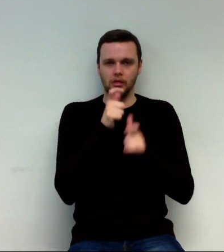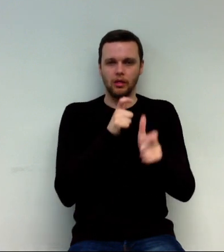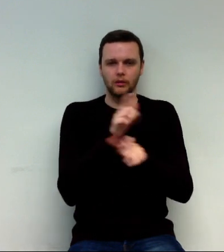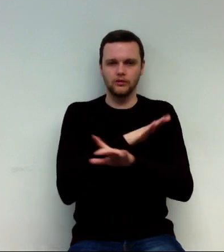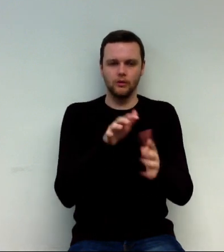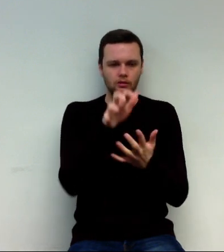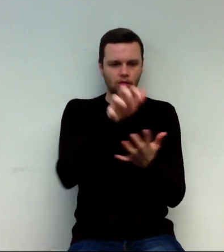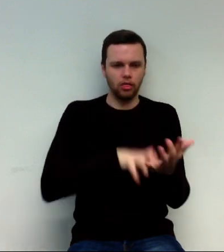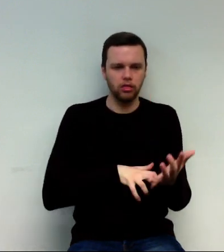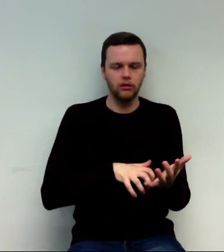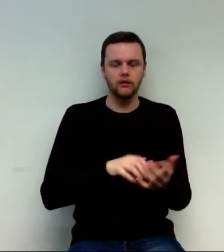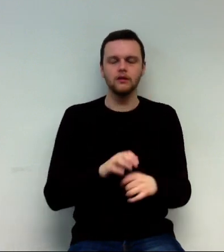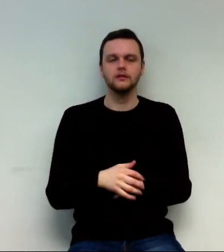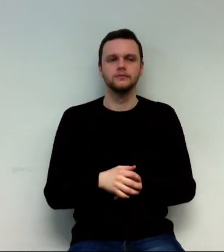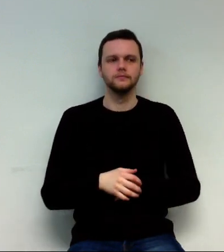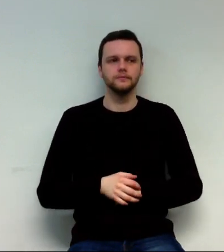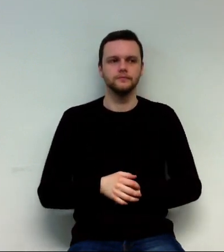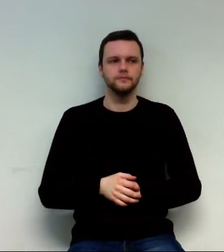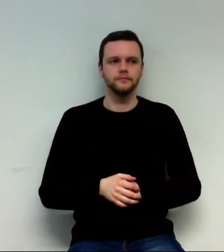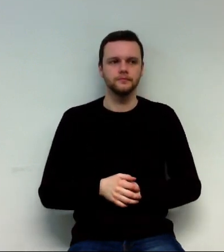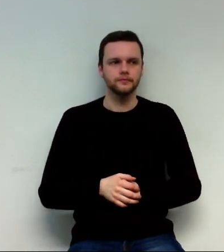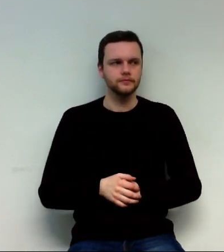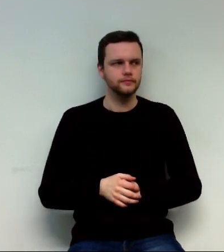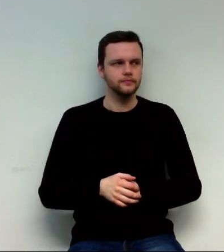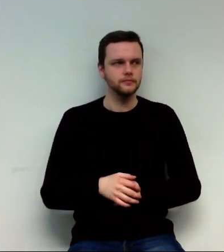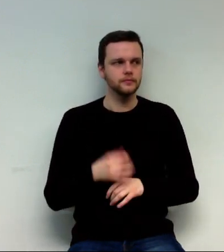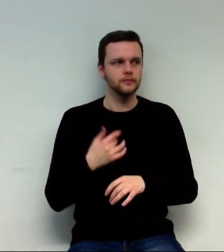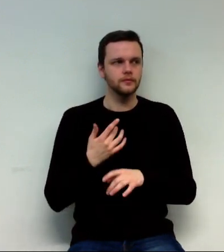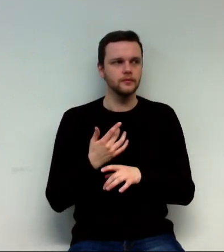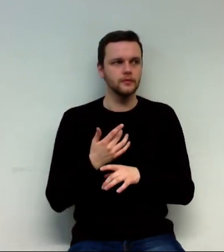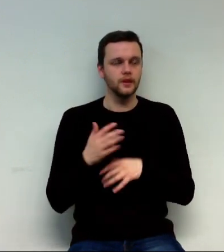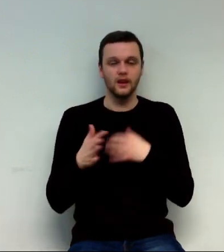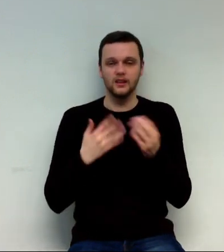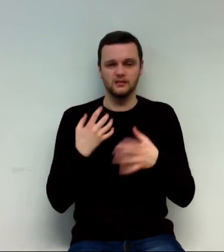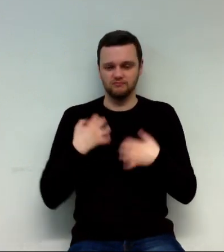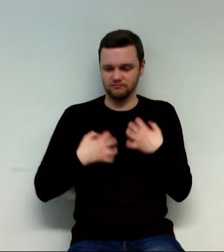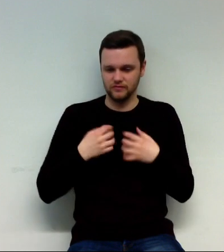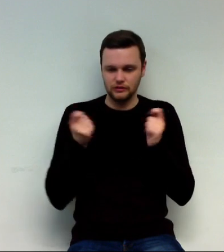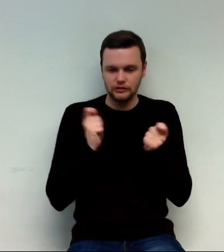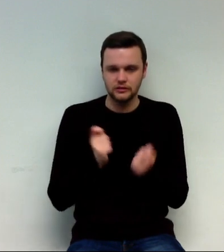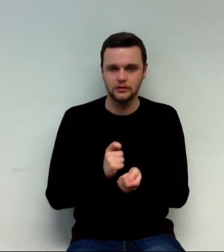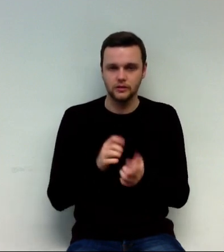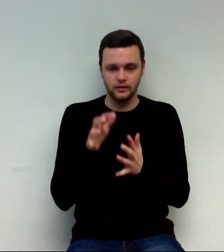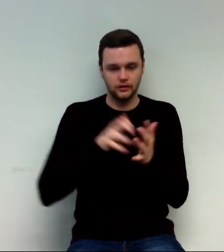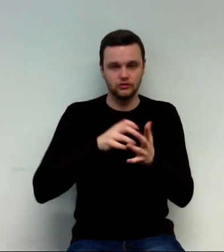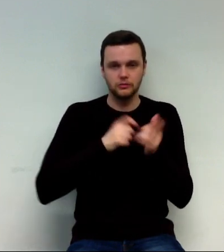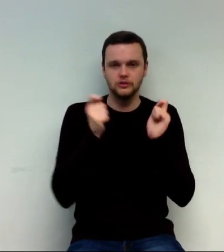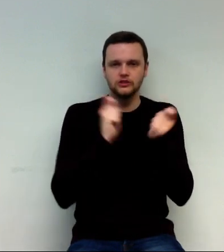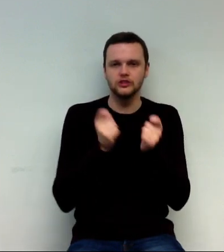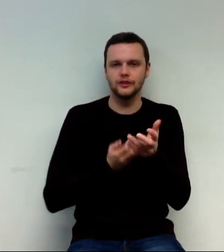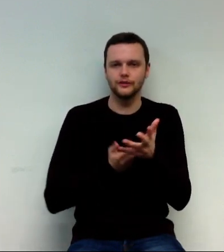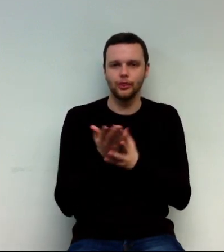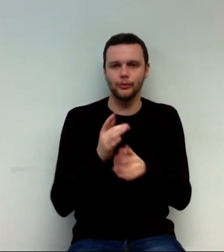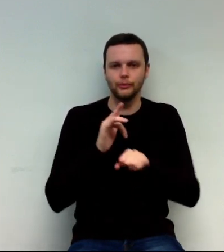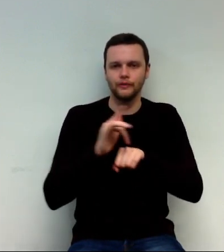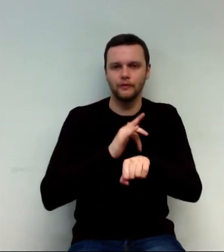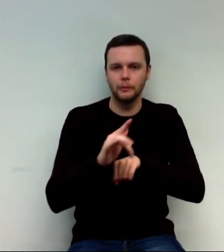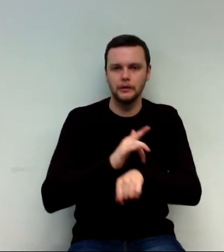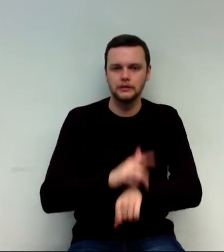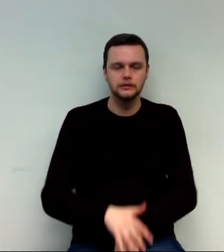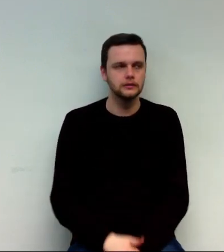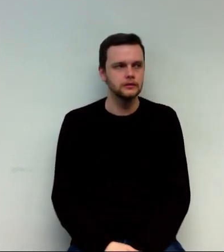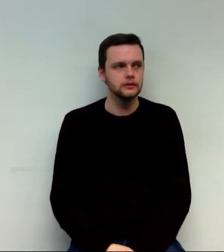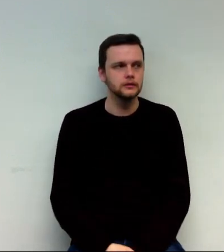Yeah, unscripted, you just define the Fringe completely cast. improvised, or where the script changes just every night. So for this, you